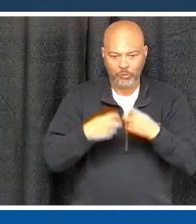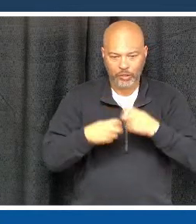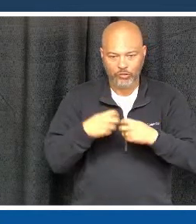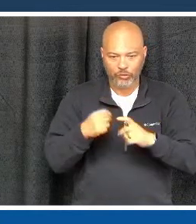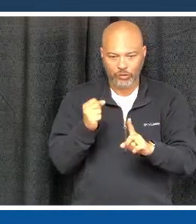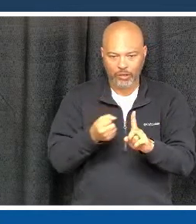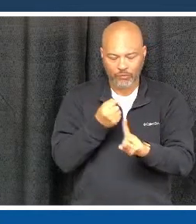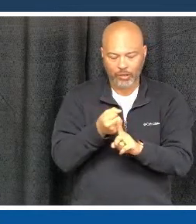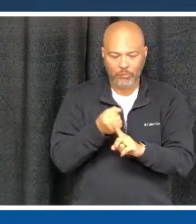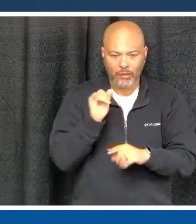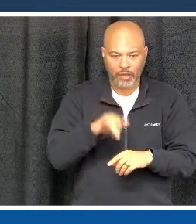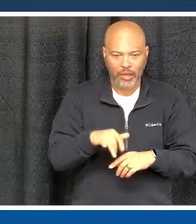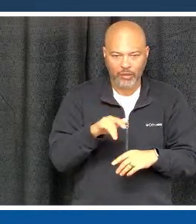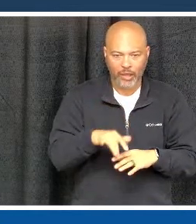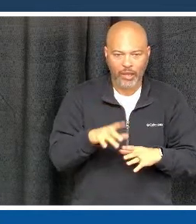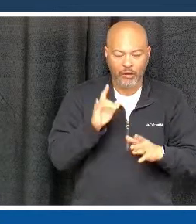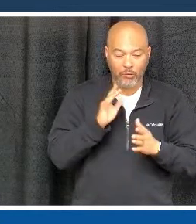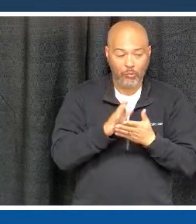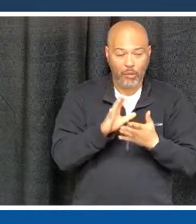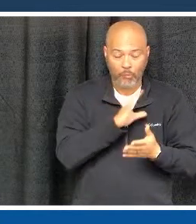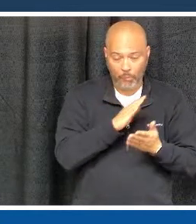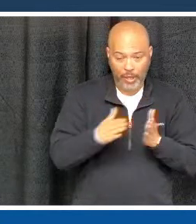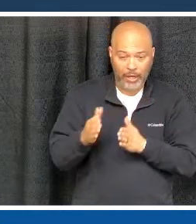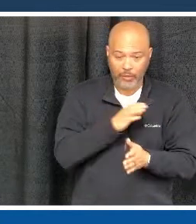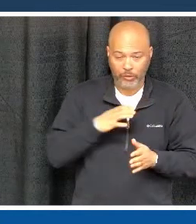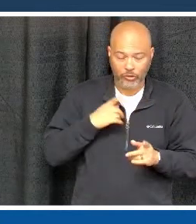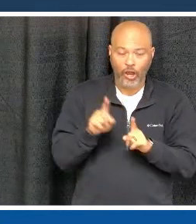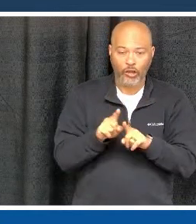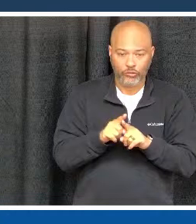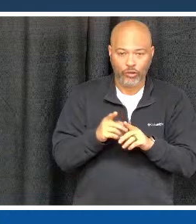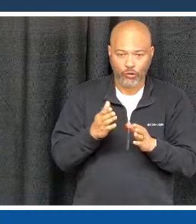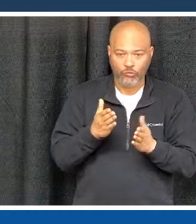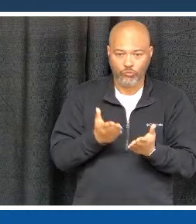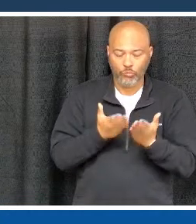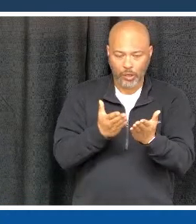identified as part of this request. The Planning Commission also recommended approval.